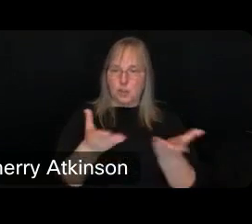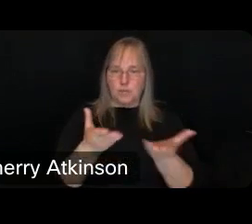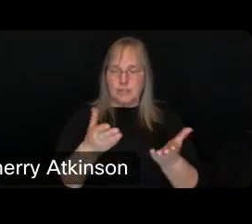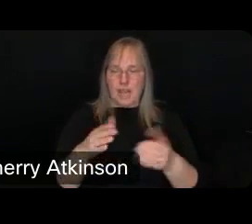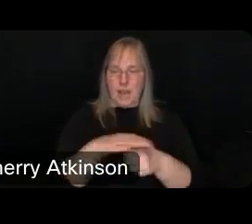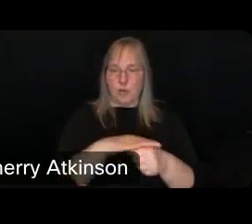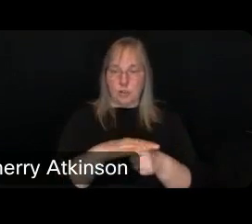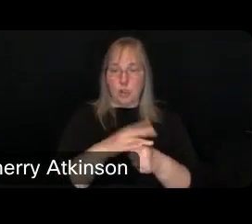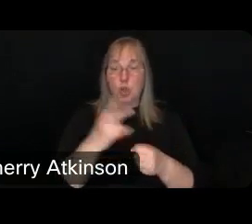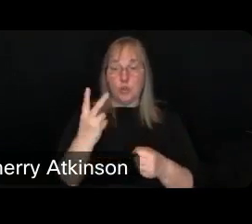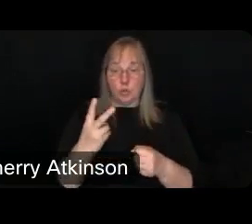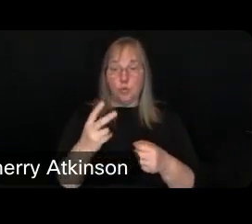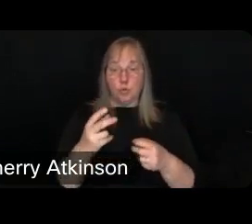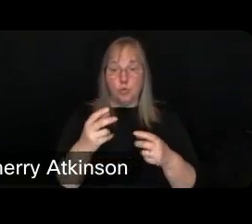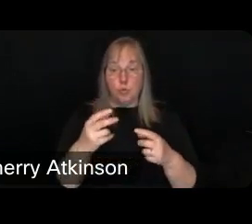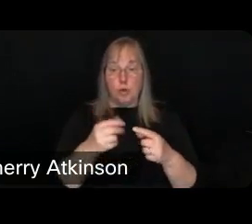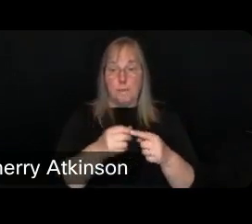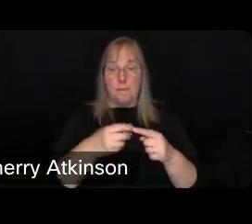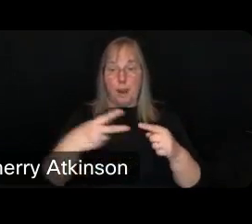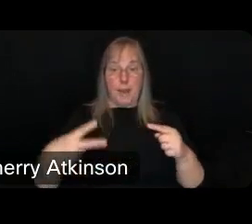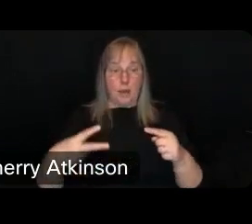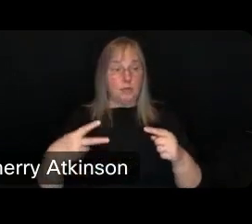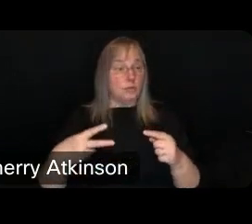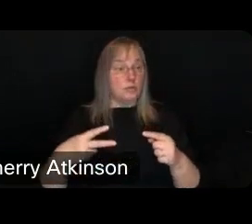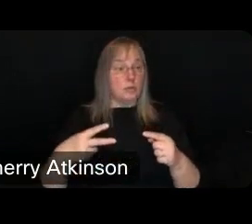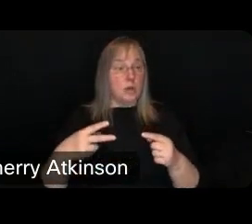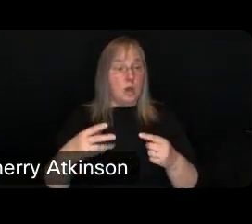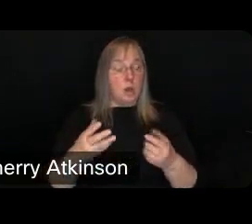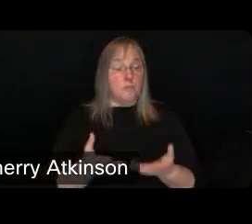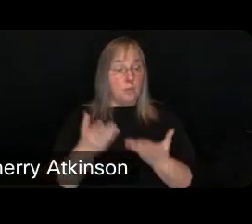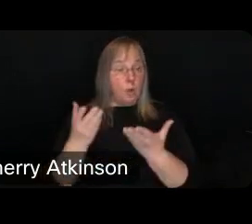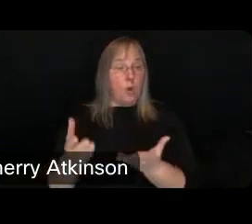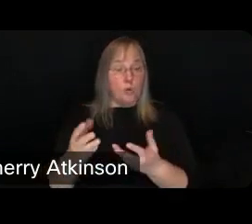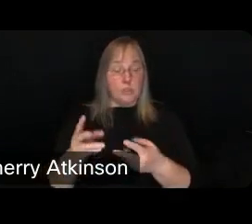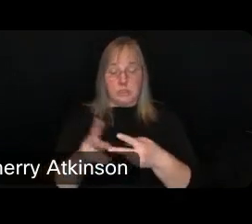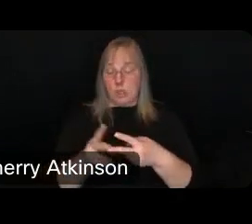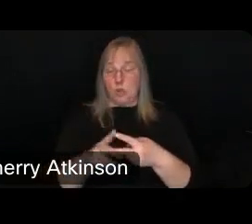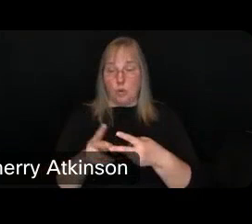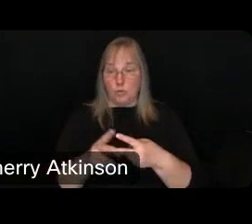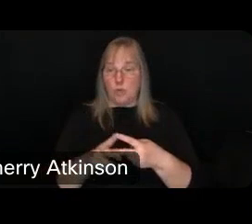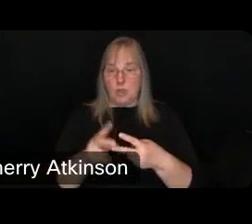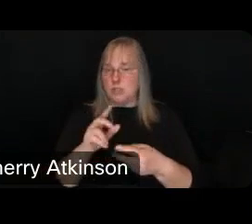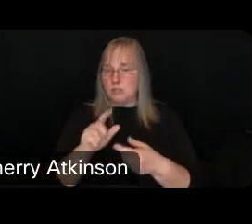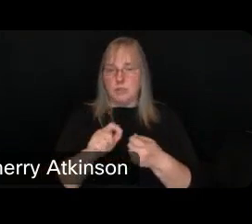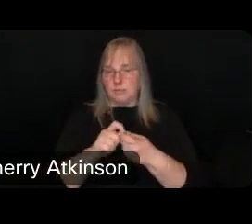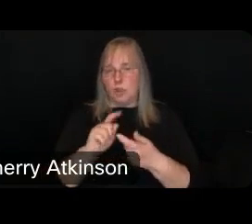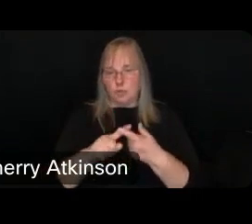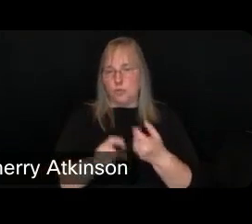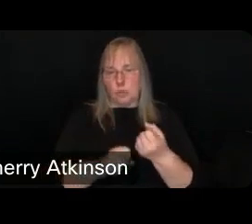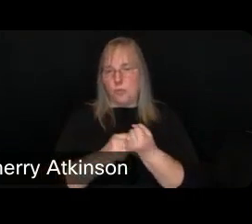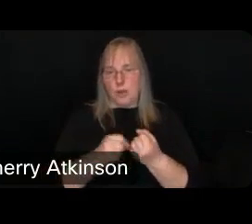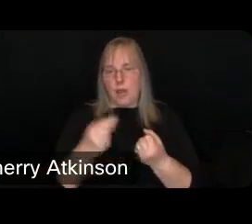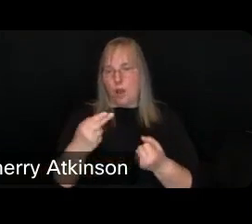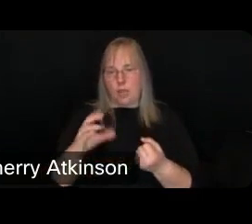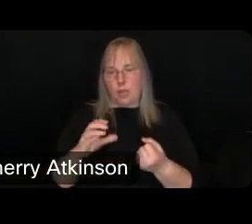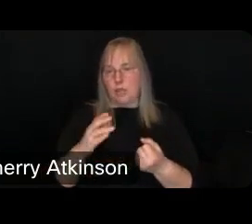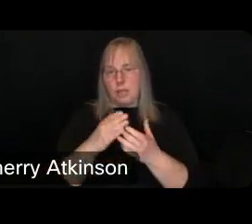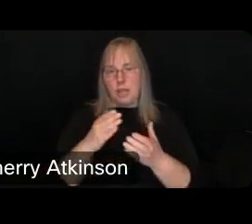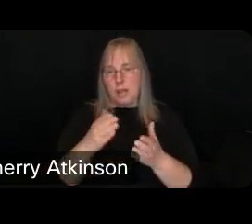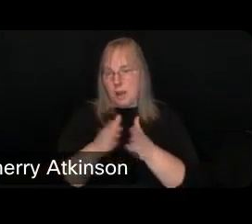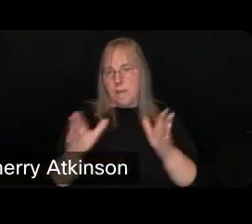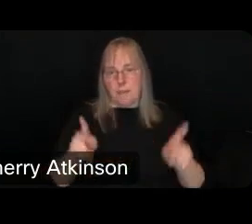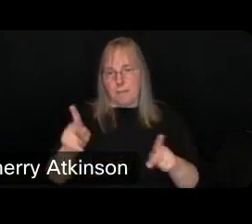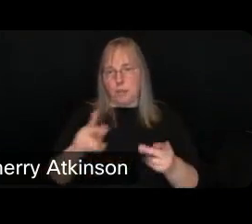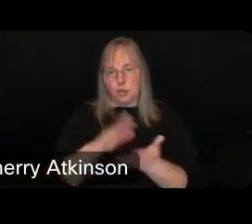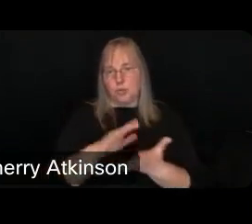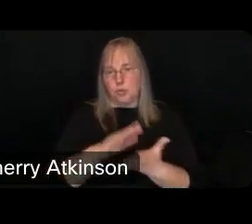outs proposed, but those are specifically to support the Howard County Public School System. There was a property